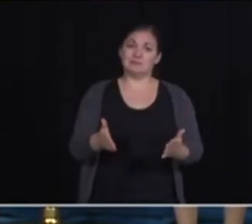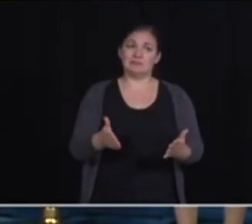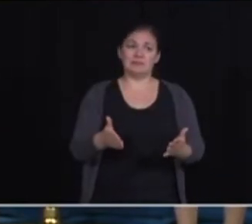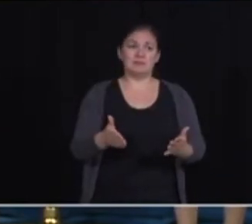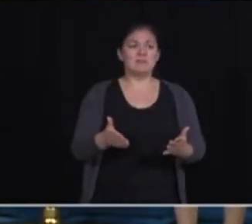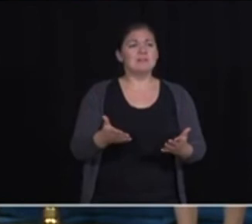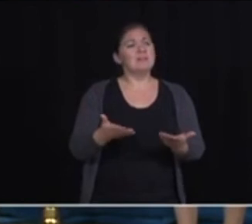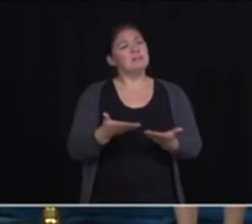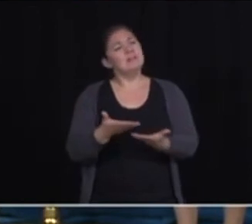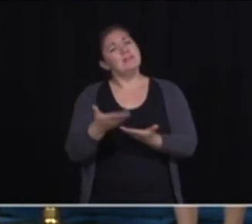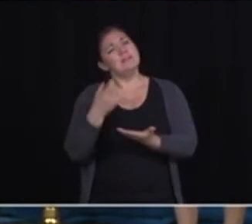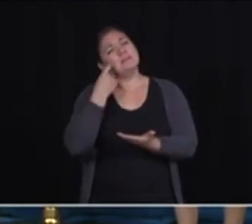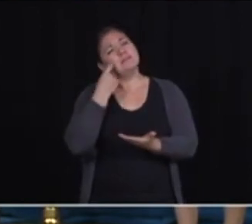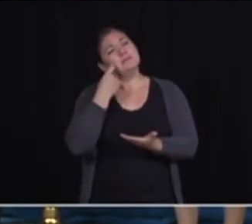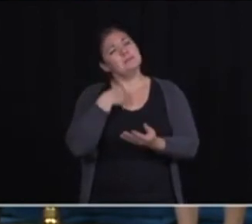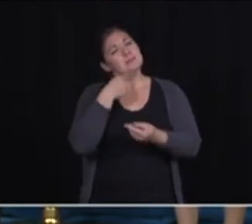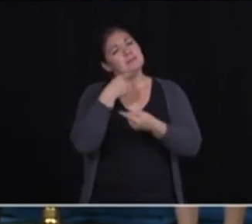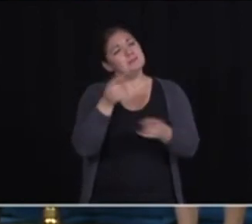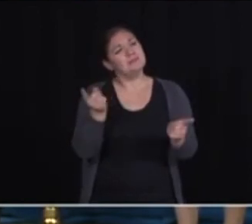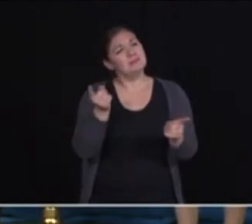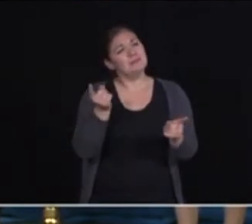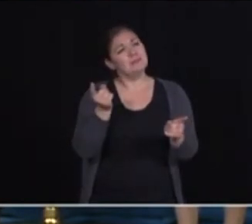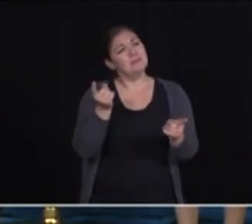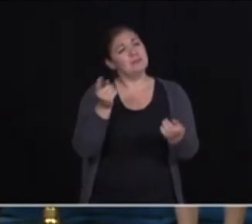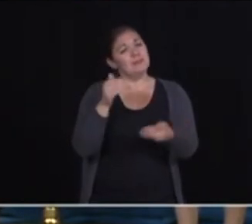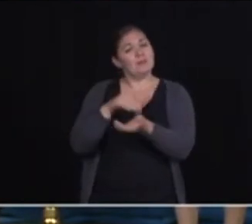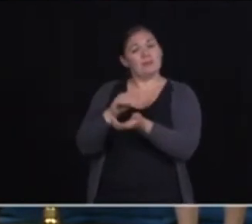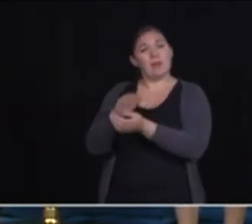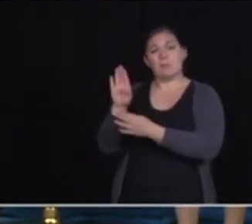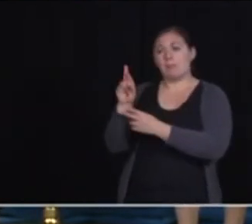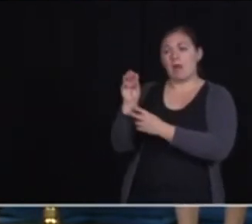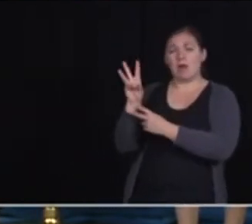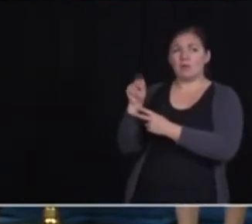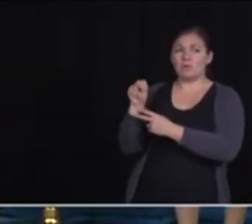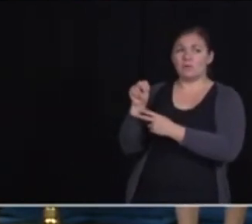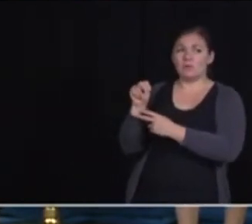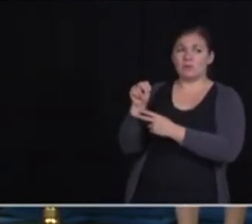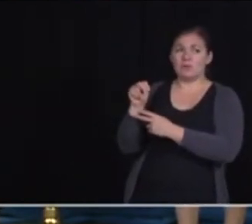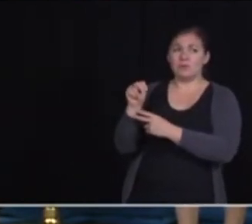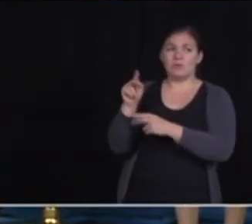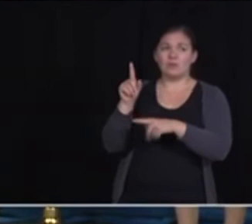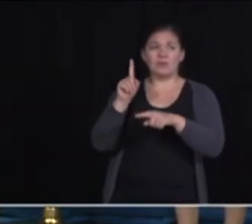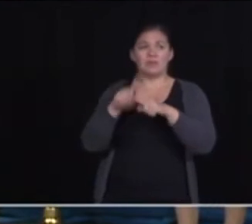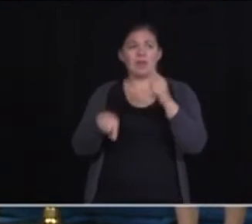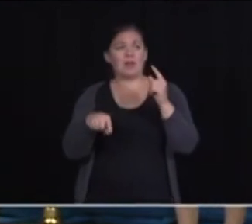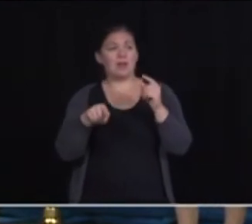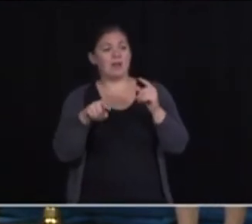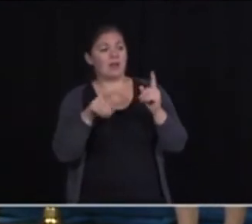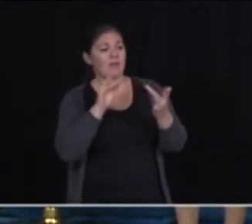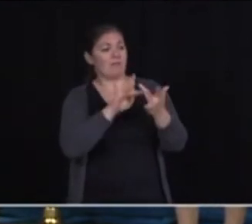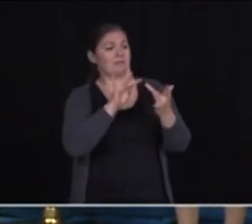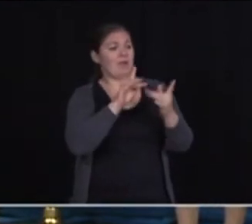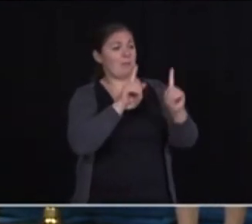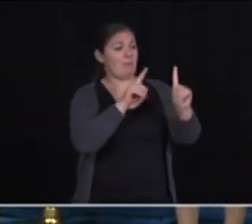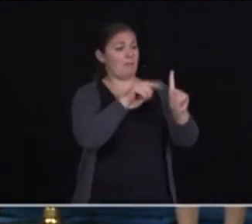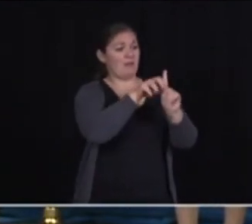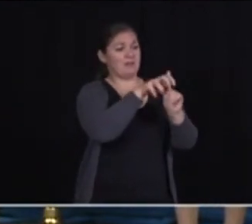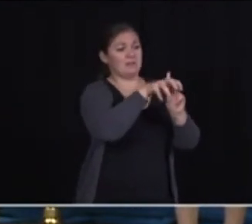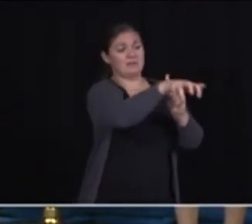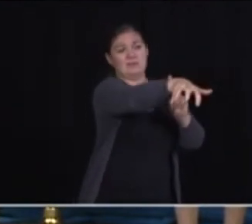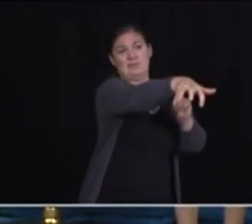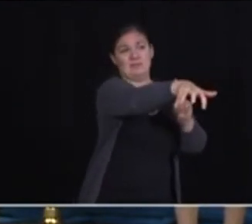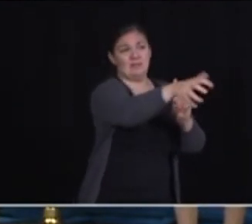that, and Dr. Brown's alluded to the fact that you can't contact your way out of it, contact trace your way out of it, or test your way out of it. If everybody does as we're